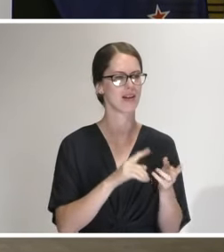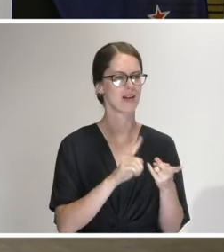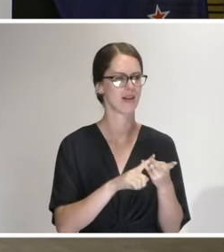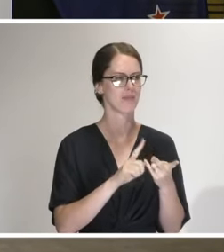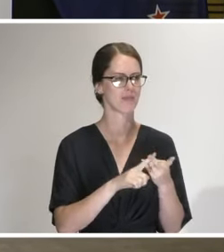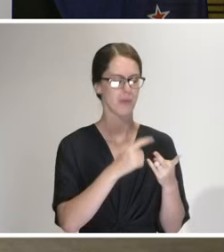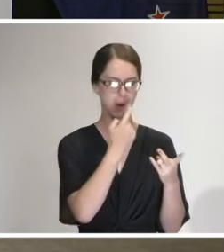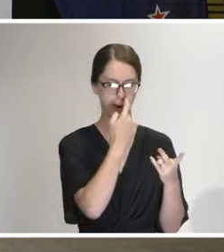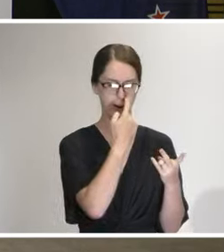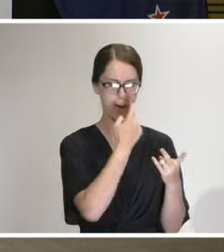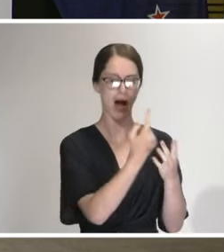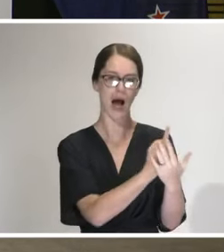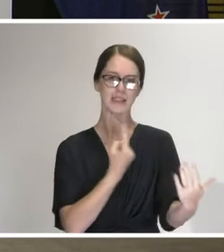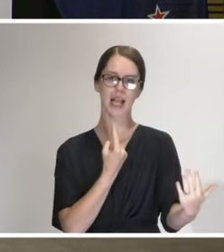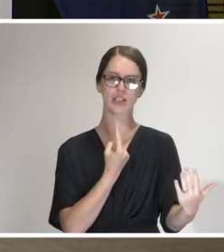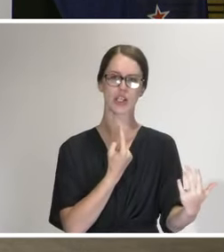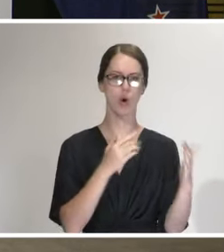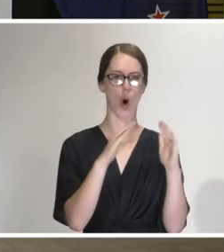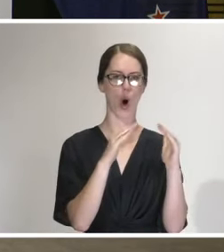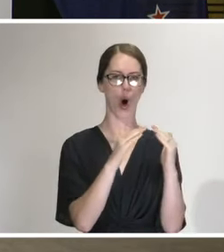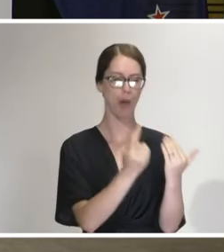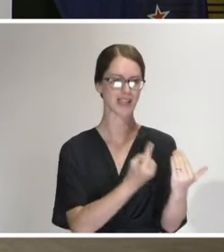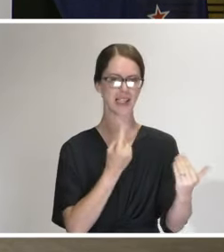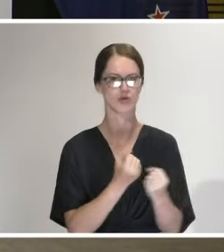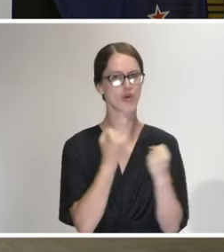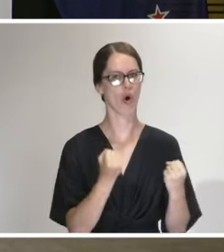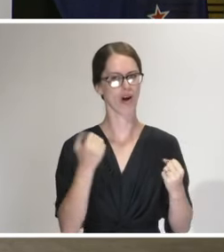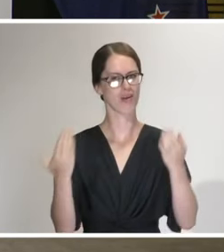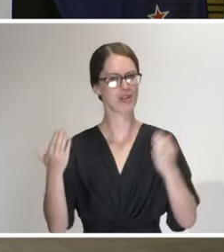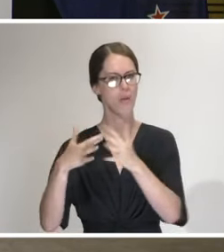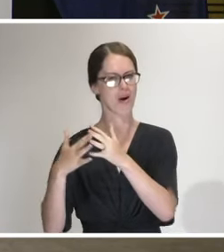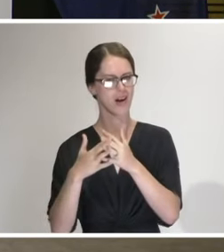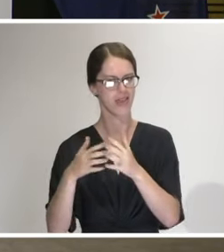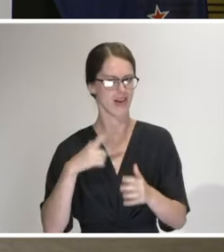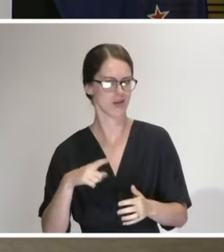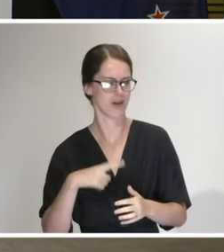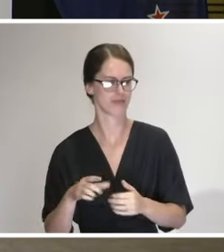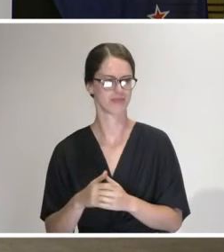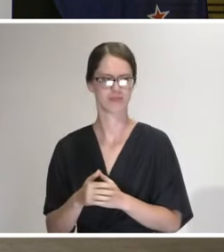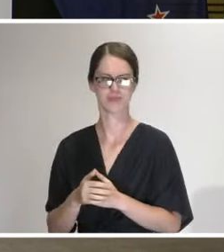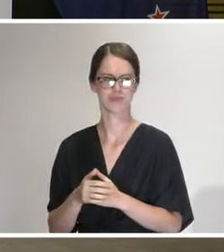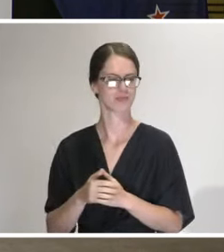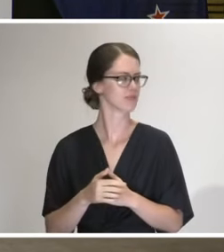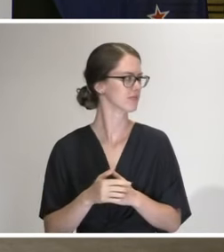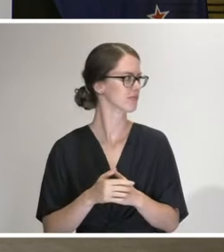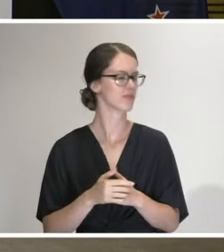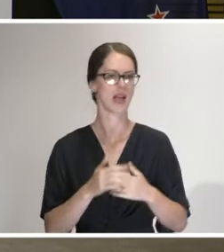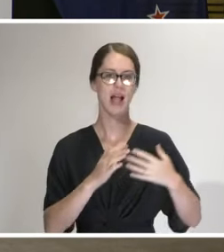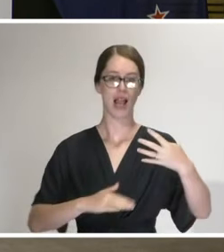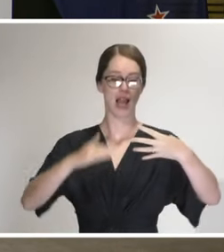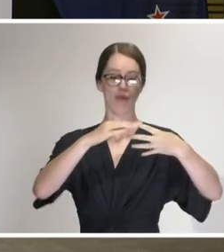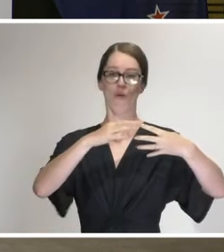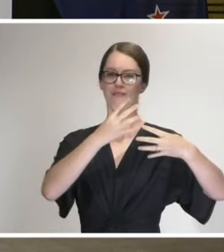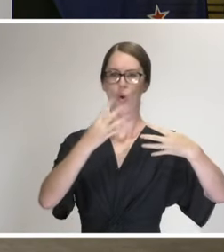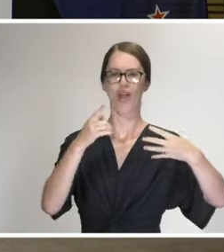strict self-isolation and home isolation, so we don't get into that position. Our level 4 controls are the most effective strategies to